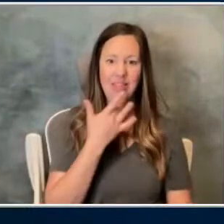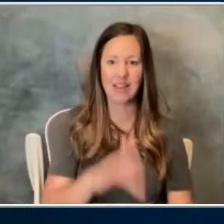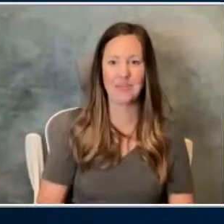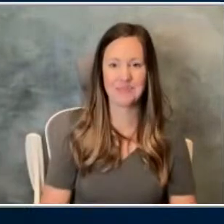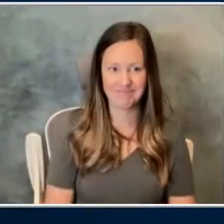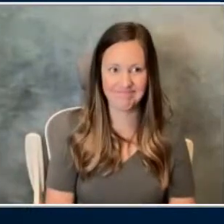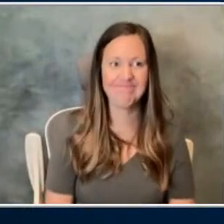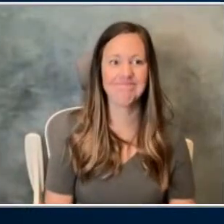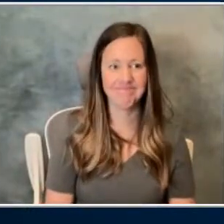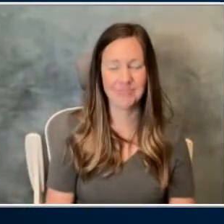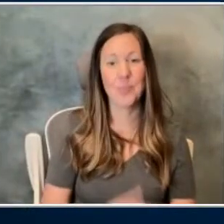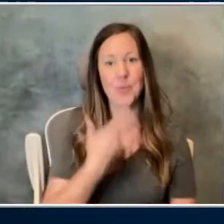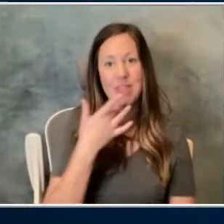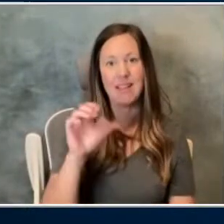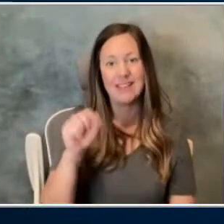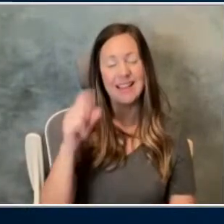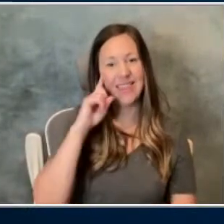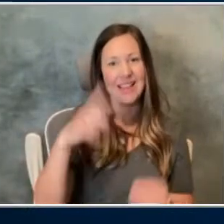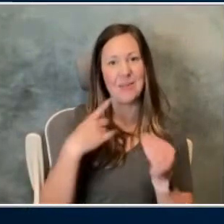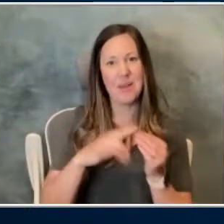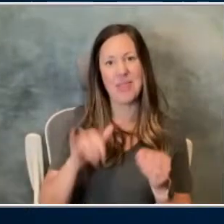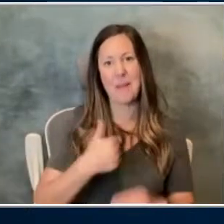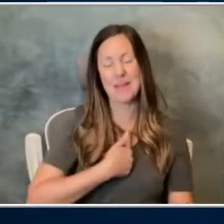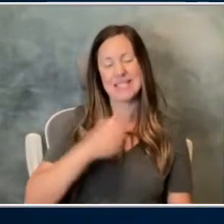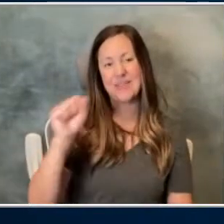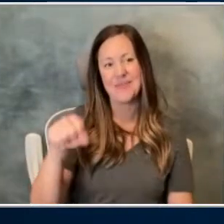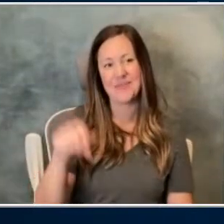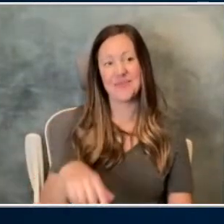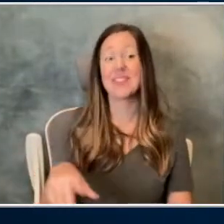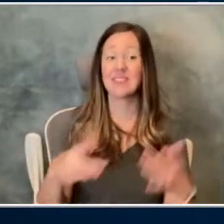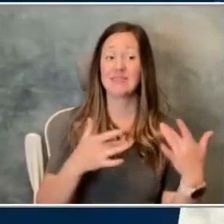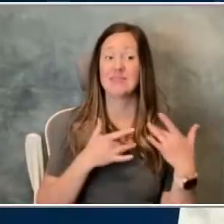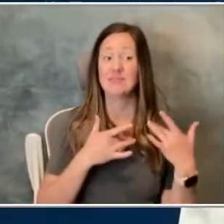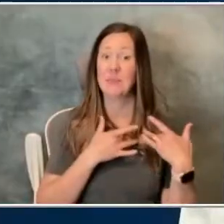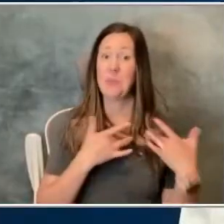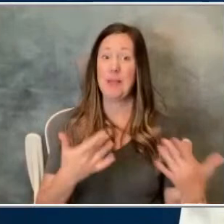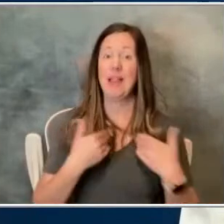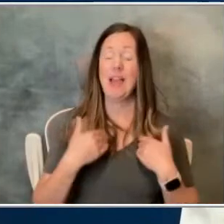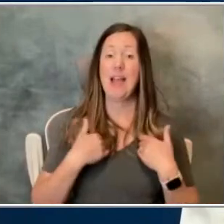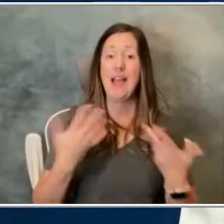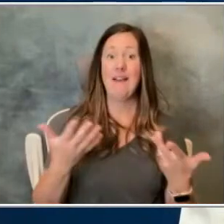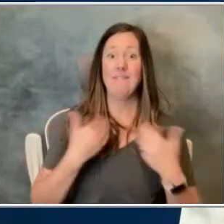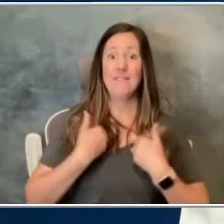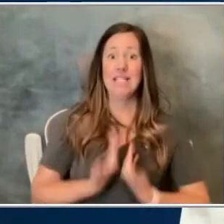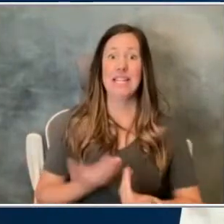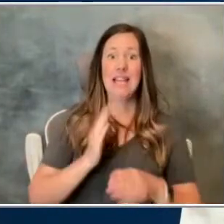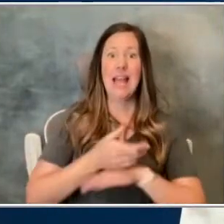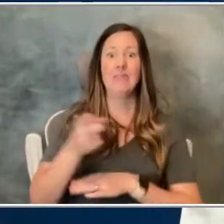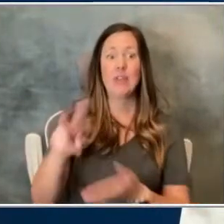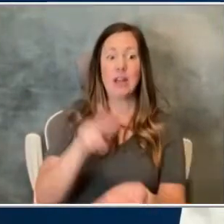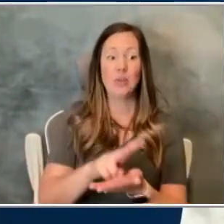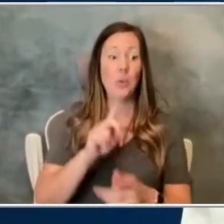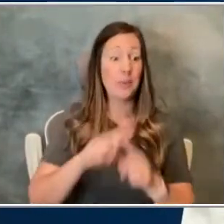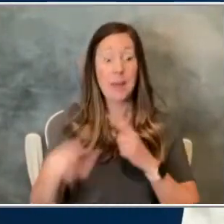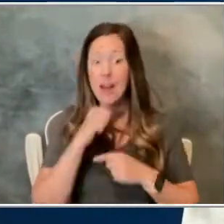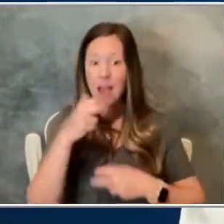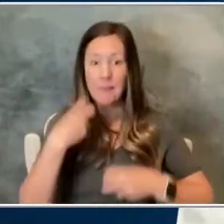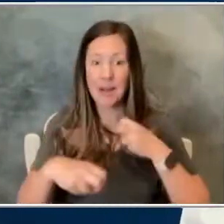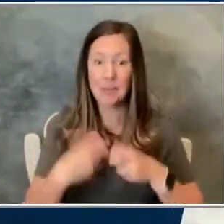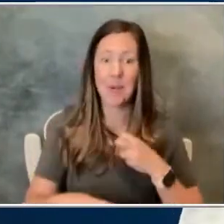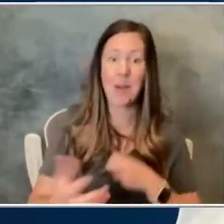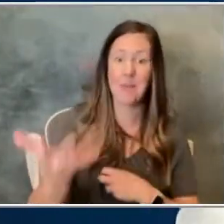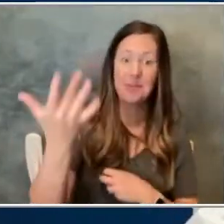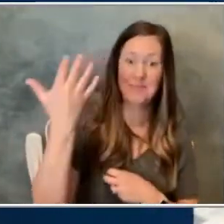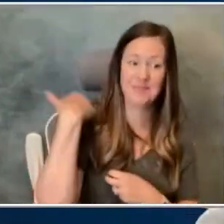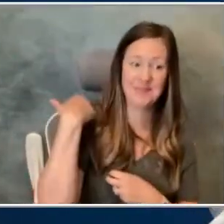are lucky. I was thinking about that myself. Very lucky. I often have fatigue after a Chiefs loss, but fortunately that's not been a problem since Patrick Mahomes came to Kansas. Actually,